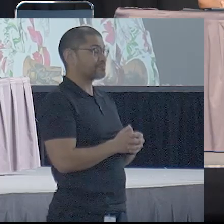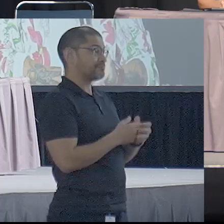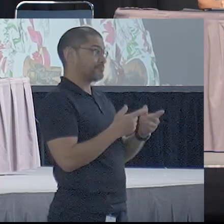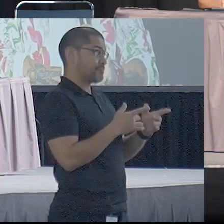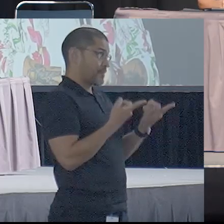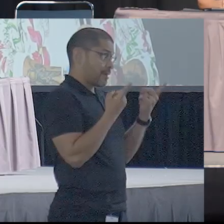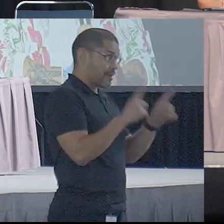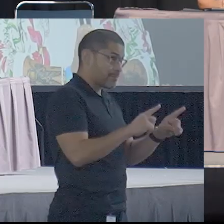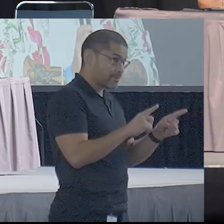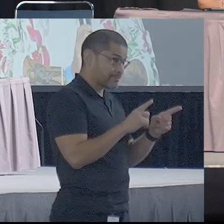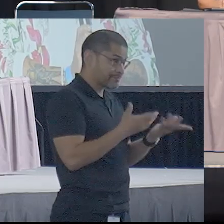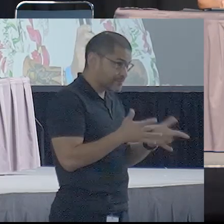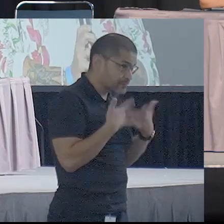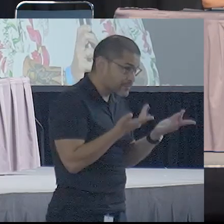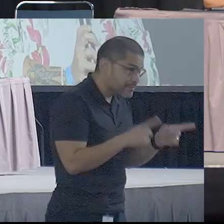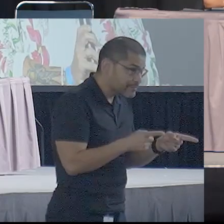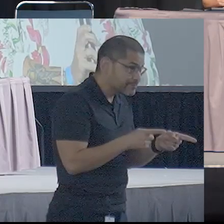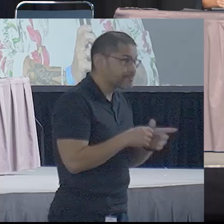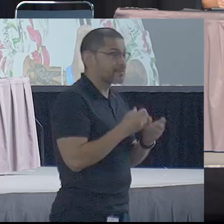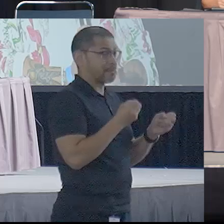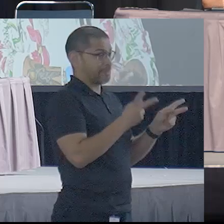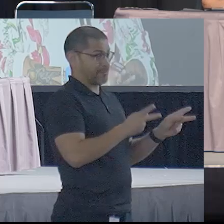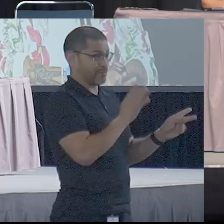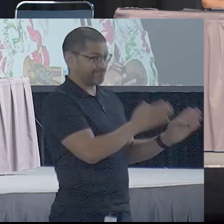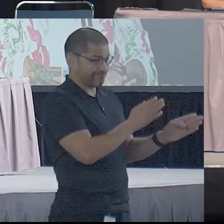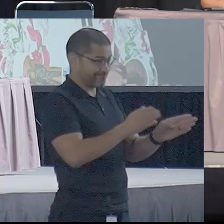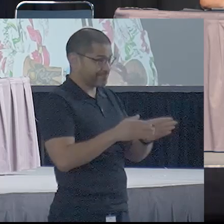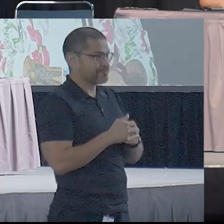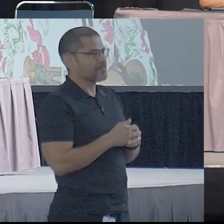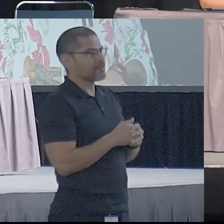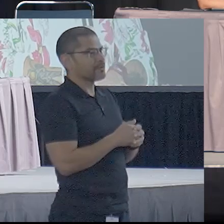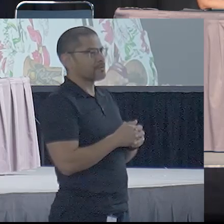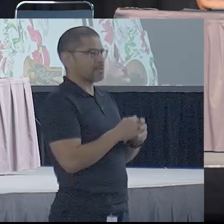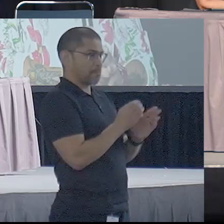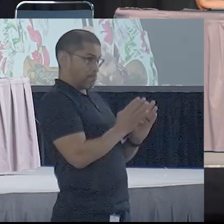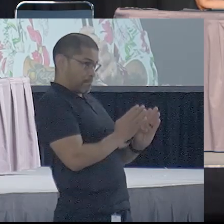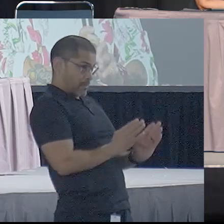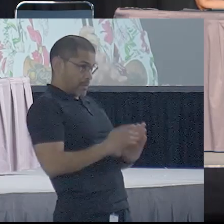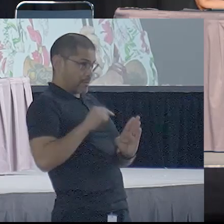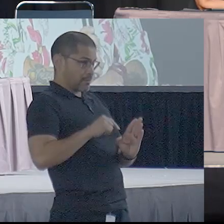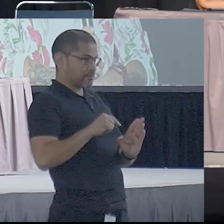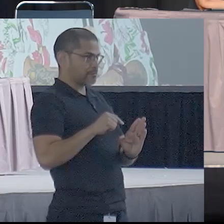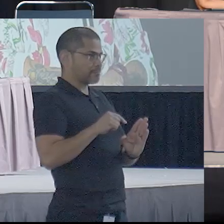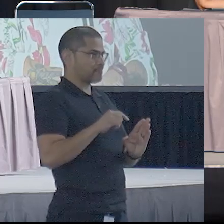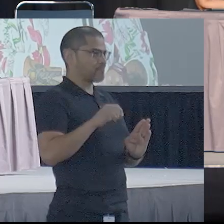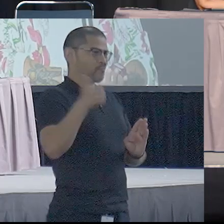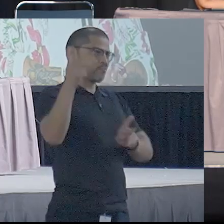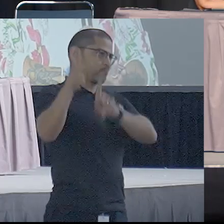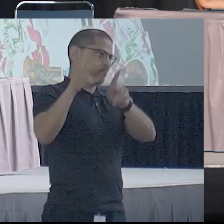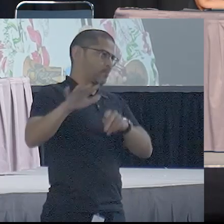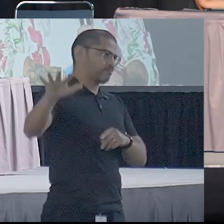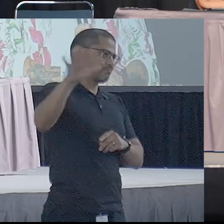those community members make their plan. But it's also an opportunity for every vendor out there to hear that feedback and what can we